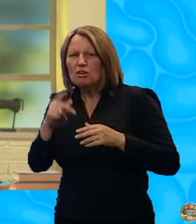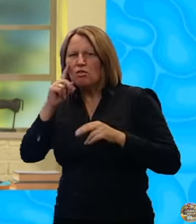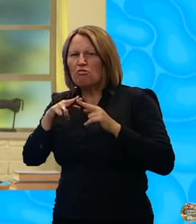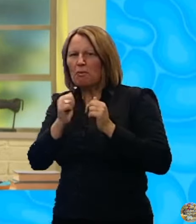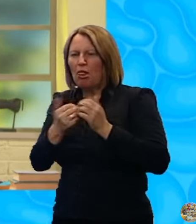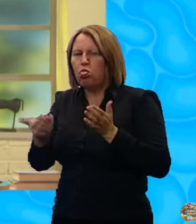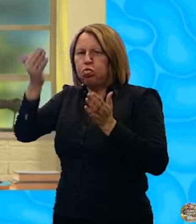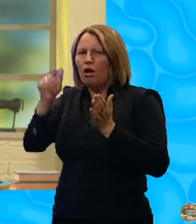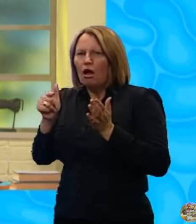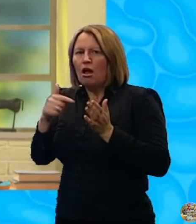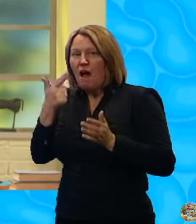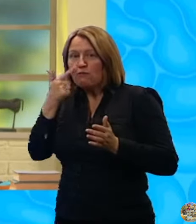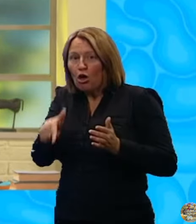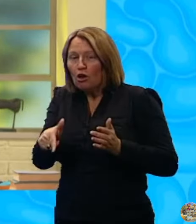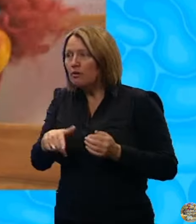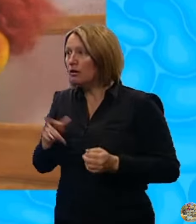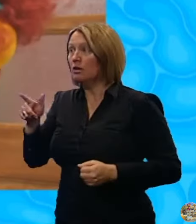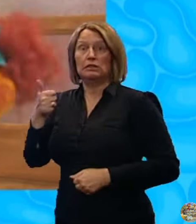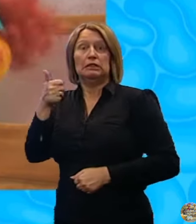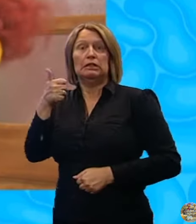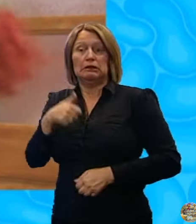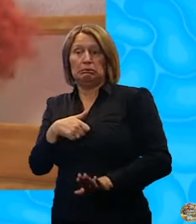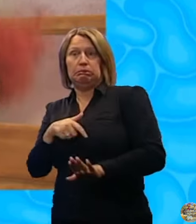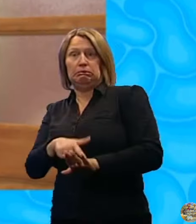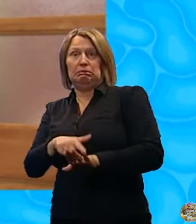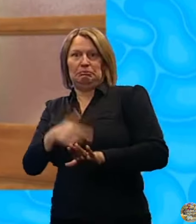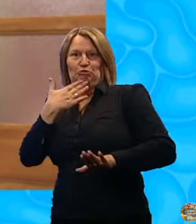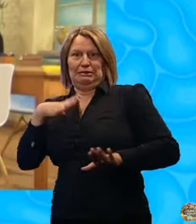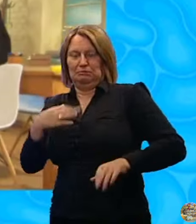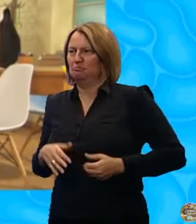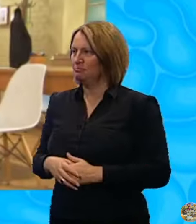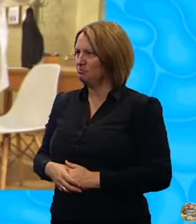might have made that up. Would you like me to take a look? Yes, yes!